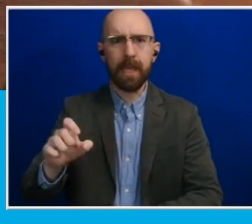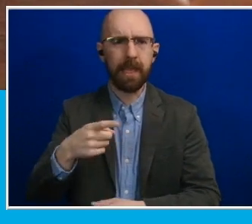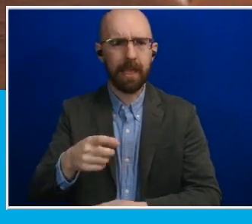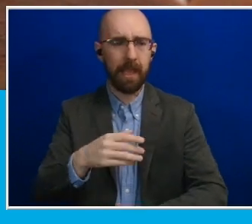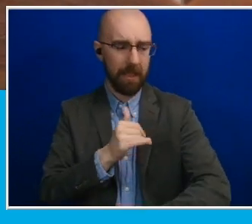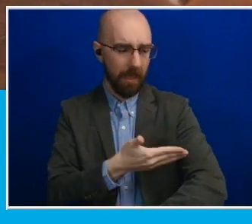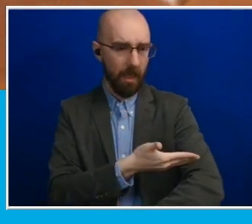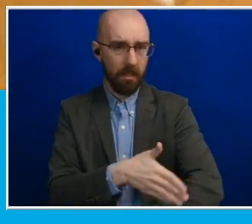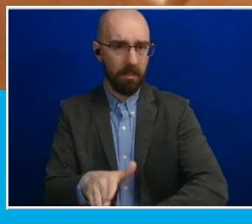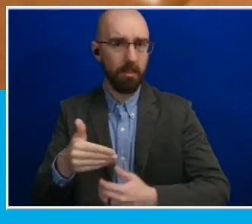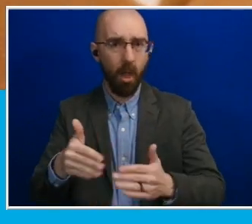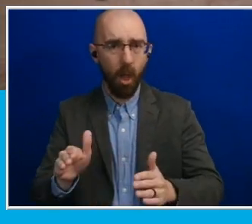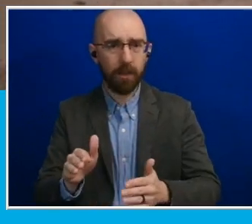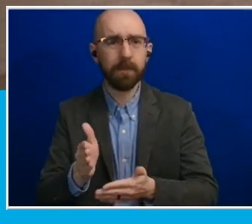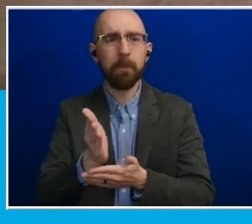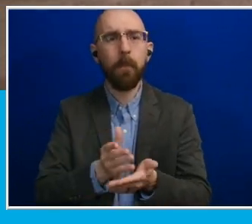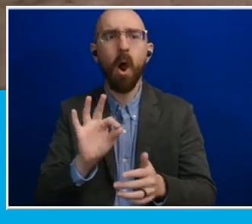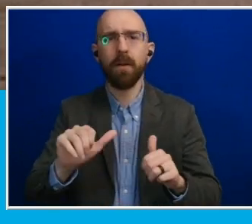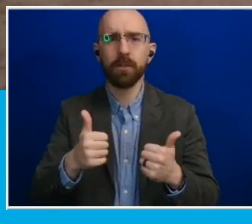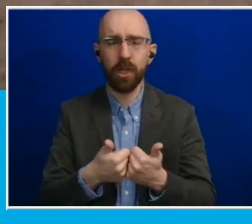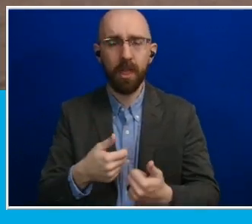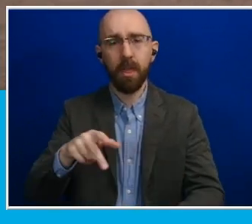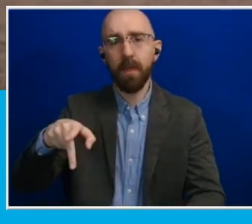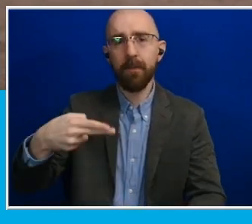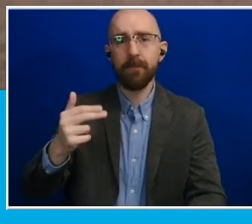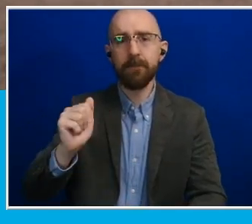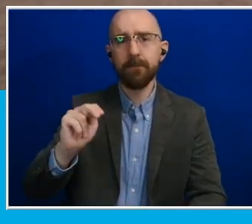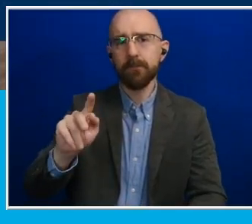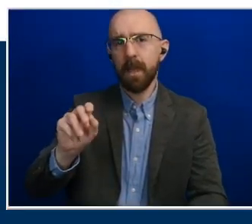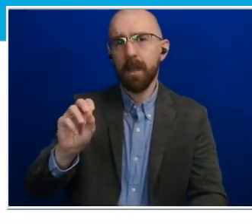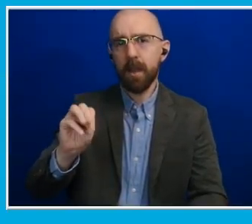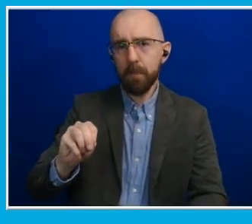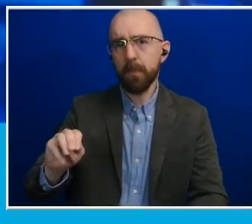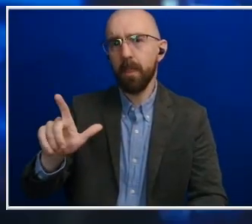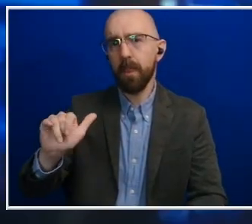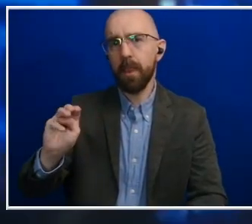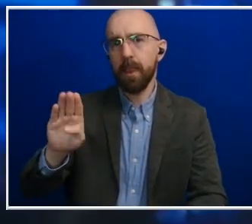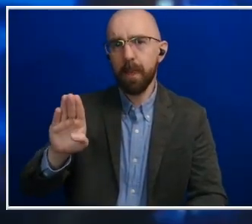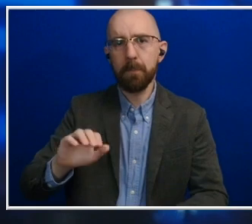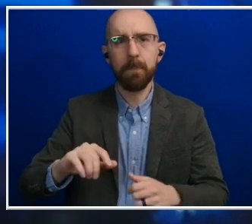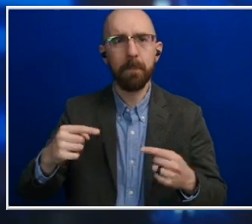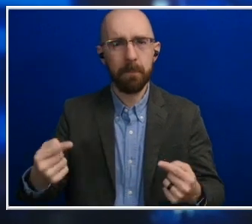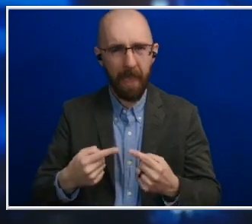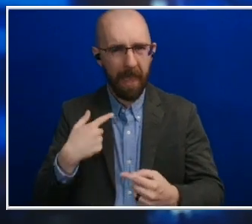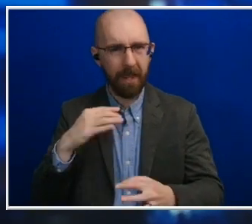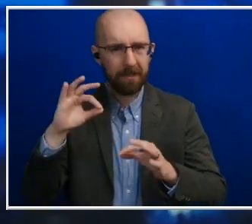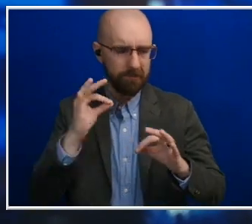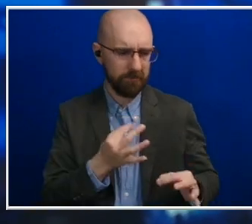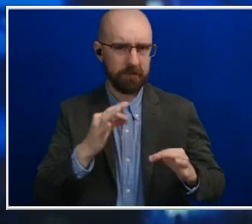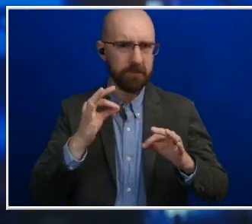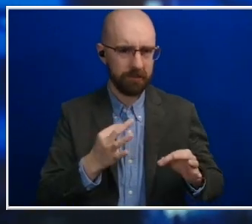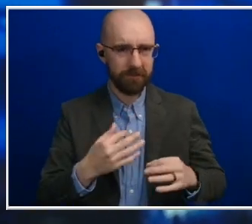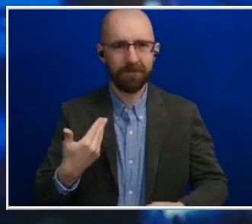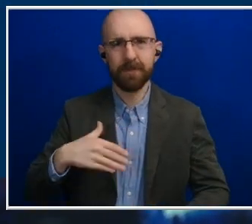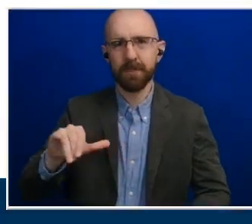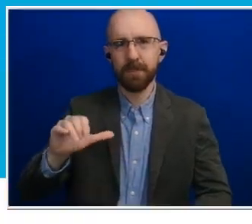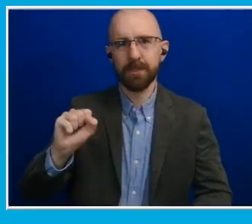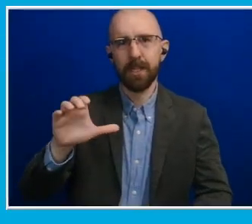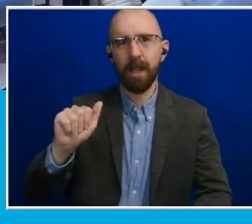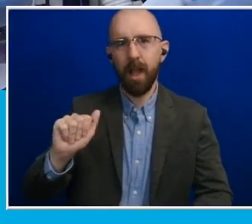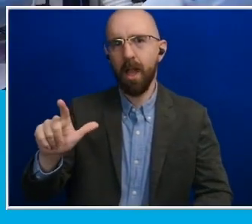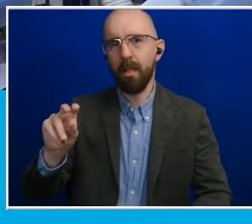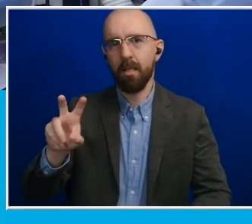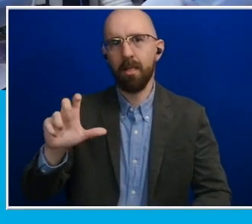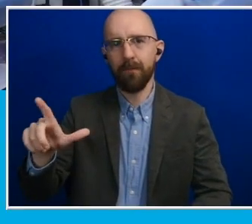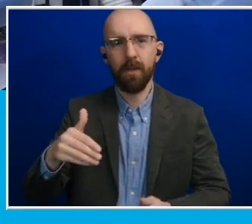Phantom limb pain can be an excruciating distraction from daily life. I'm Jessica Lovell on the next Open Mics with Dr. Stites,